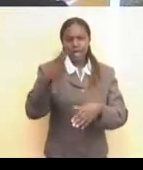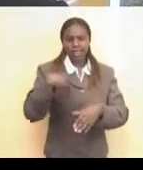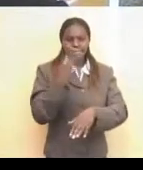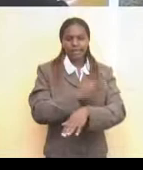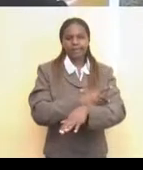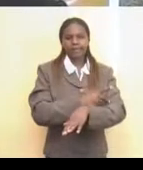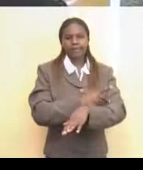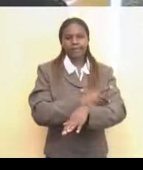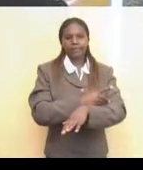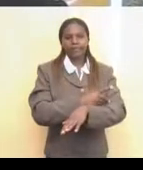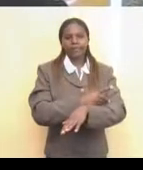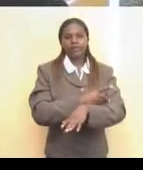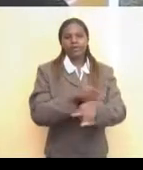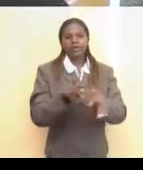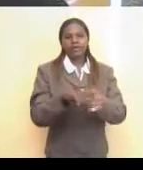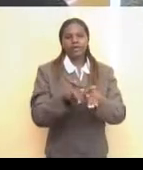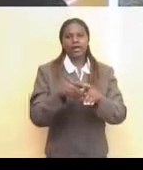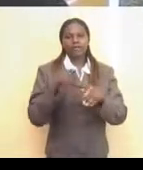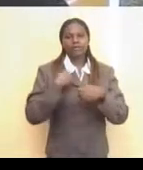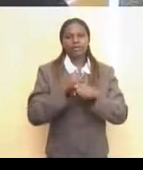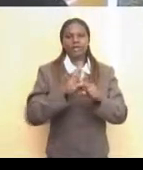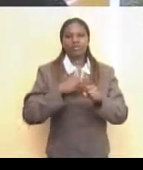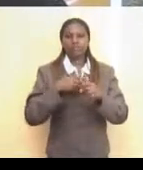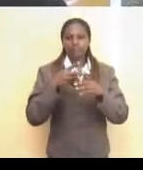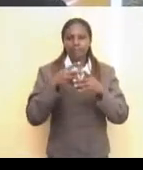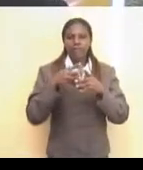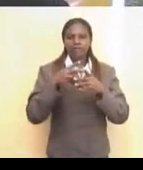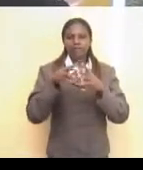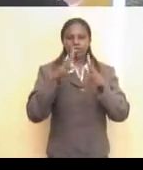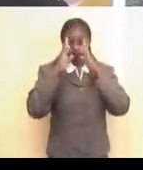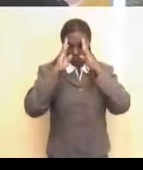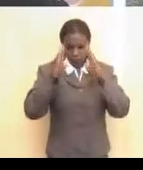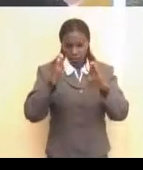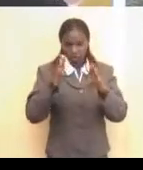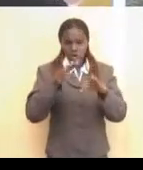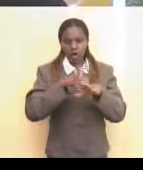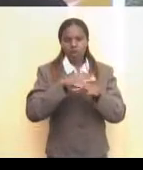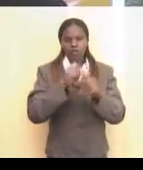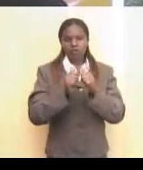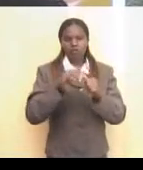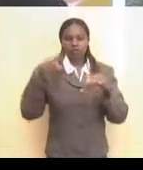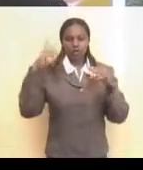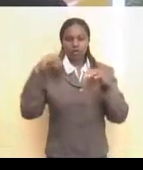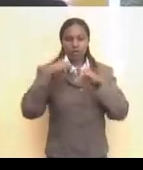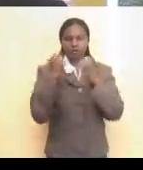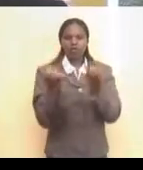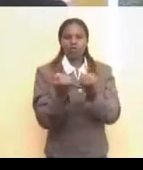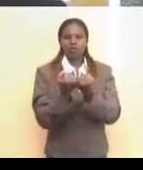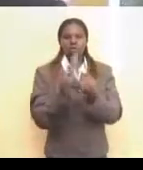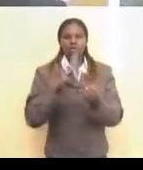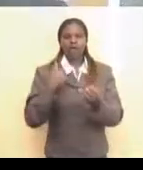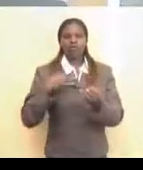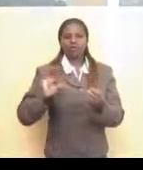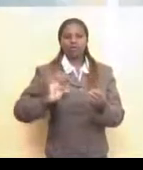daily basis. And it has called on us to be very strategic in the kind of paralegals that we have in